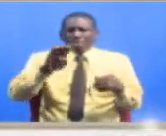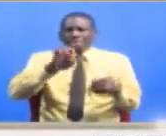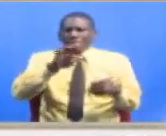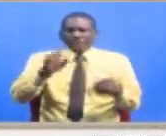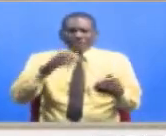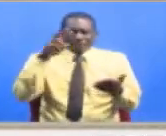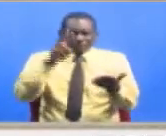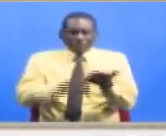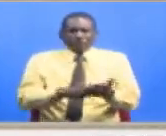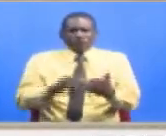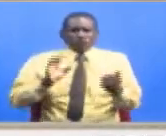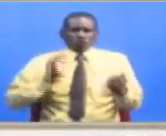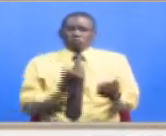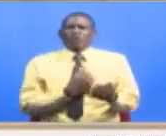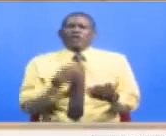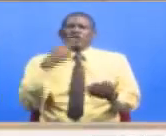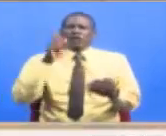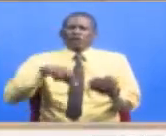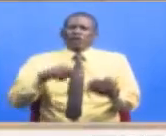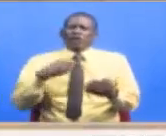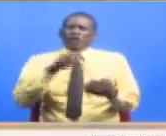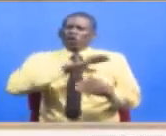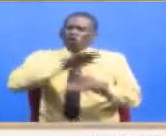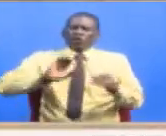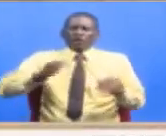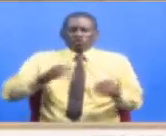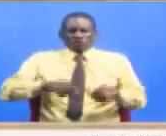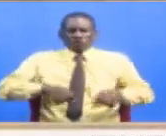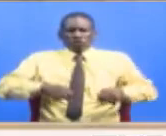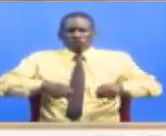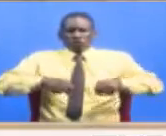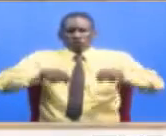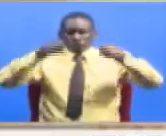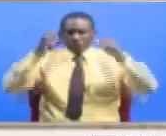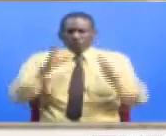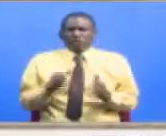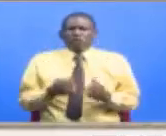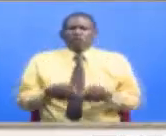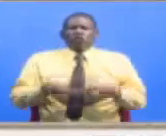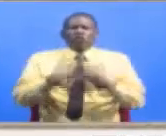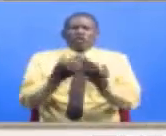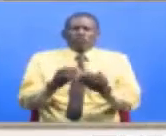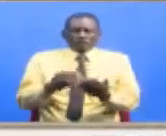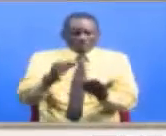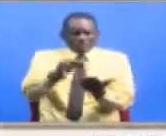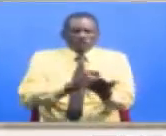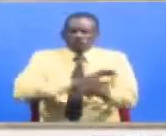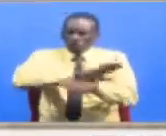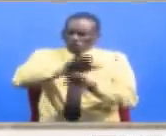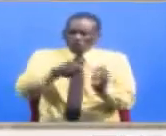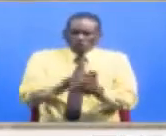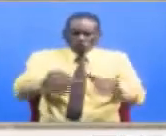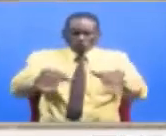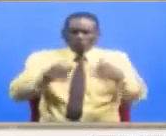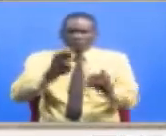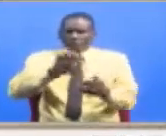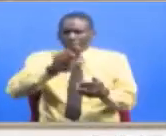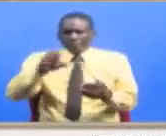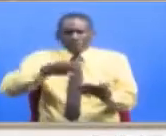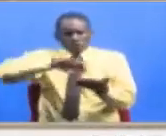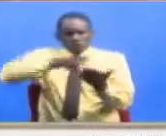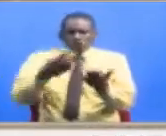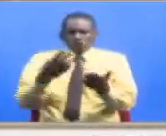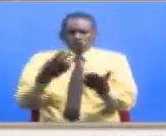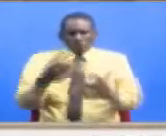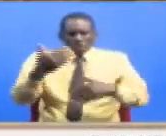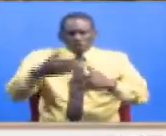requiring all accounting officers under the national government to supply details of their existing pending bills, procurement and contract documents relating